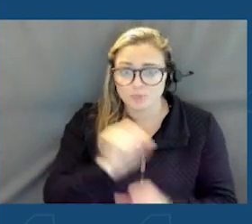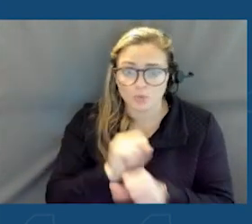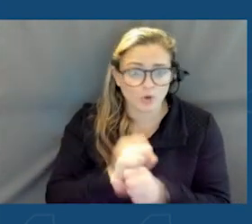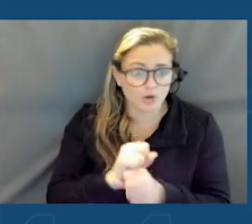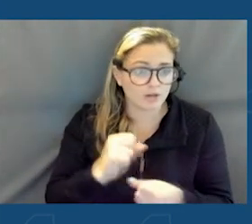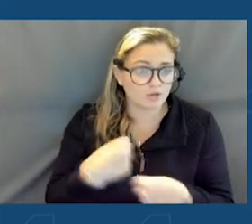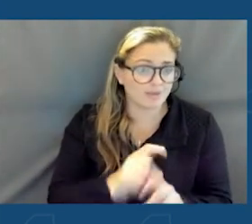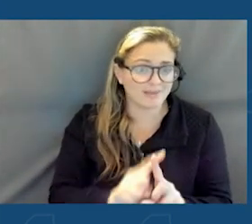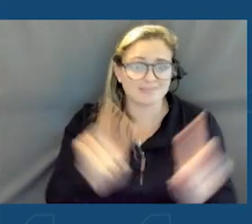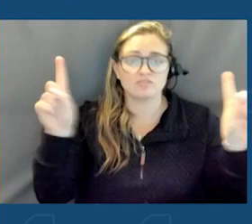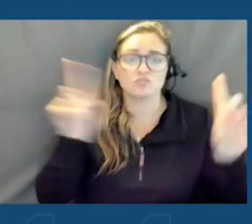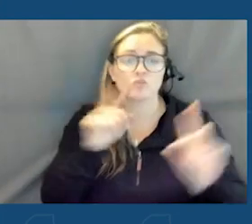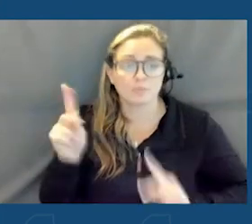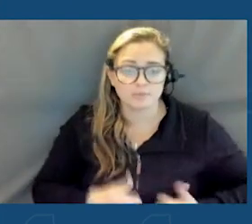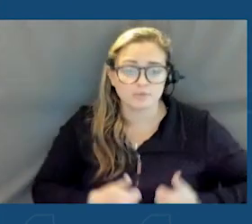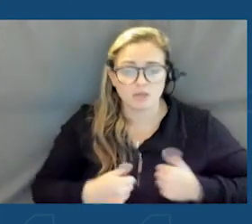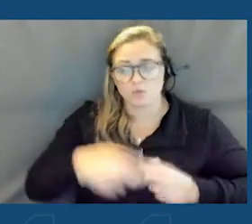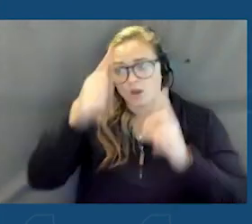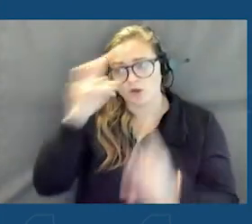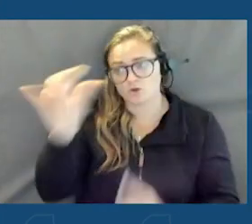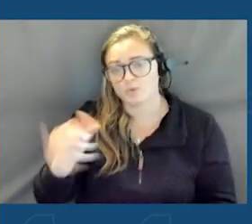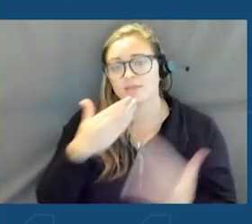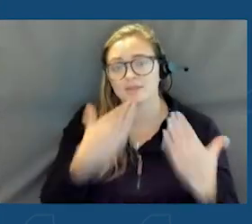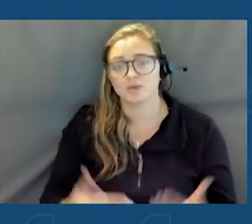people's lives, and to John, we honor you as well. Thank you.